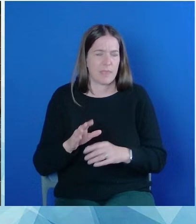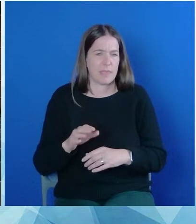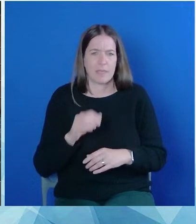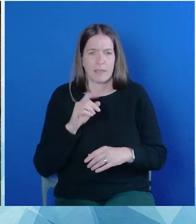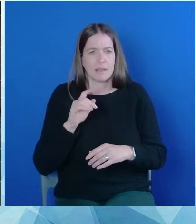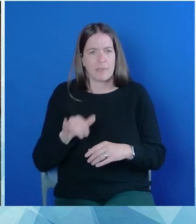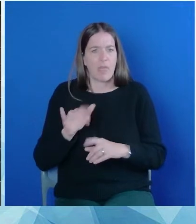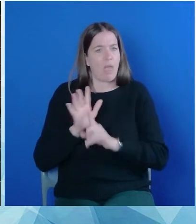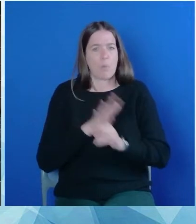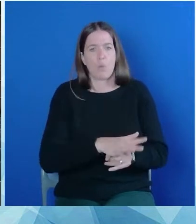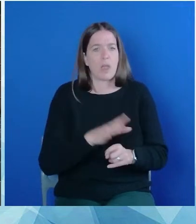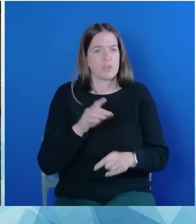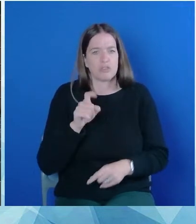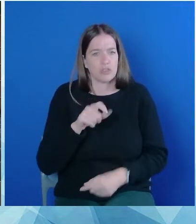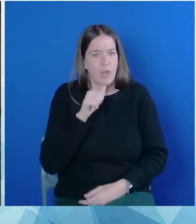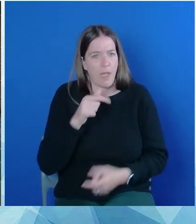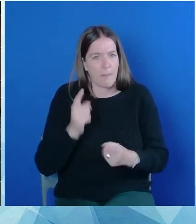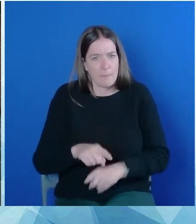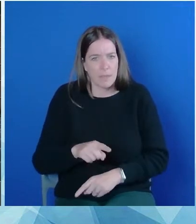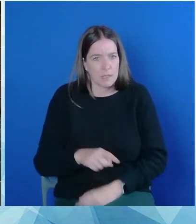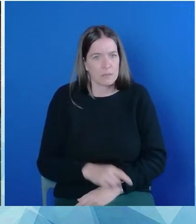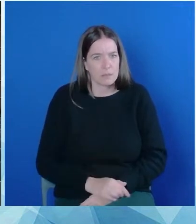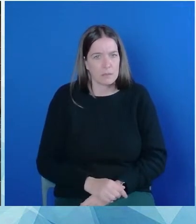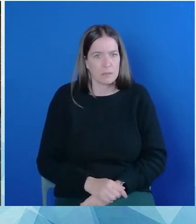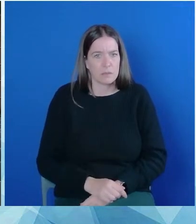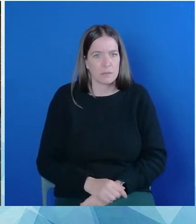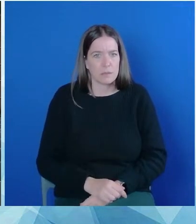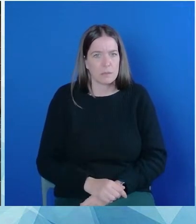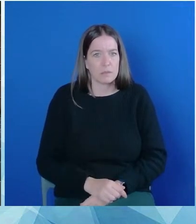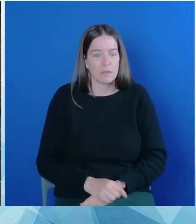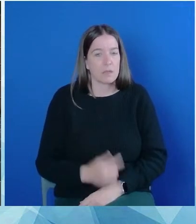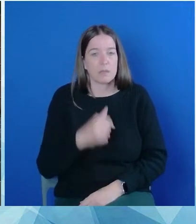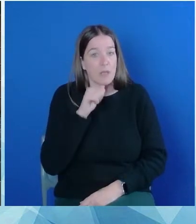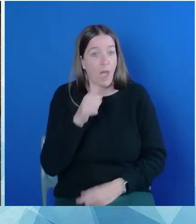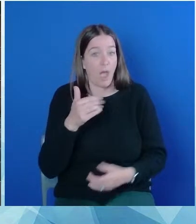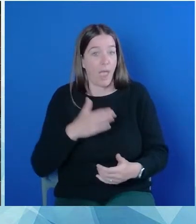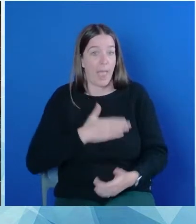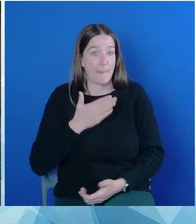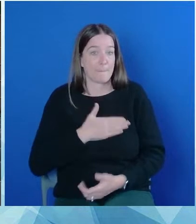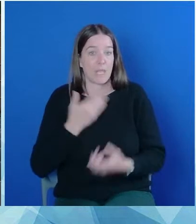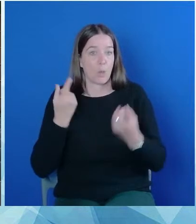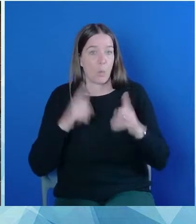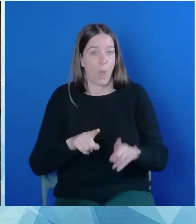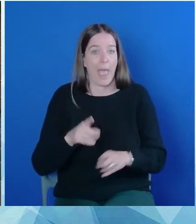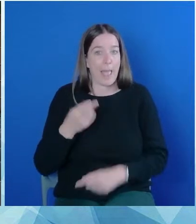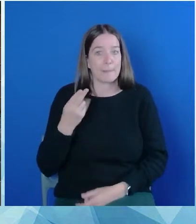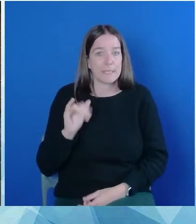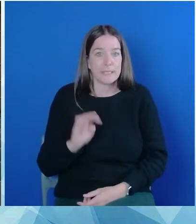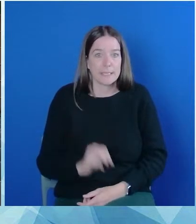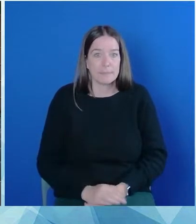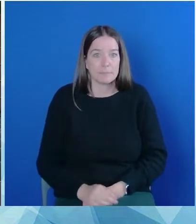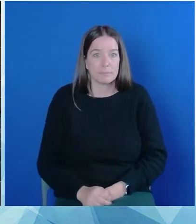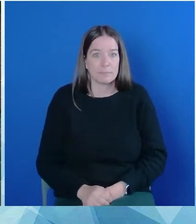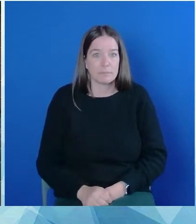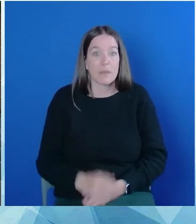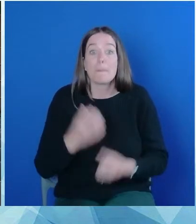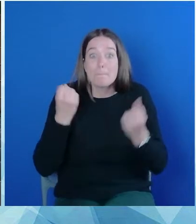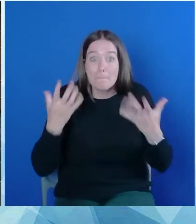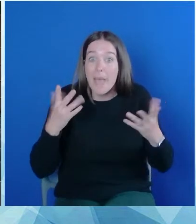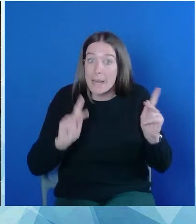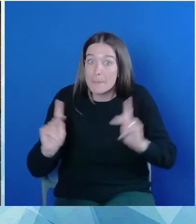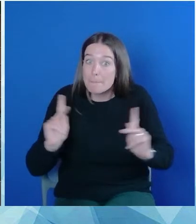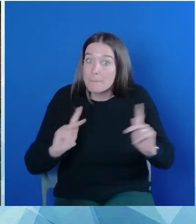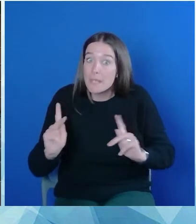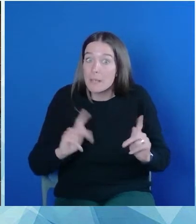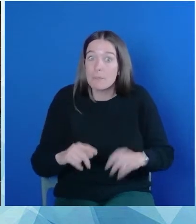kind of thing to happen. We do not want to be oppressed in this environment. I am not happy about what happened here, and